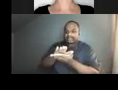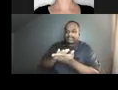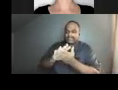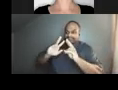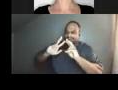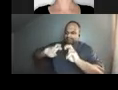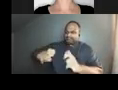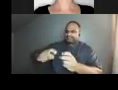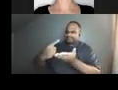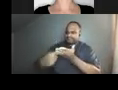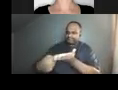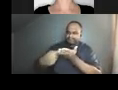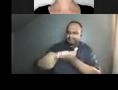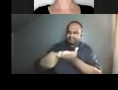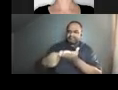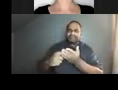and public